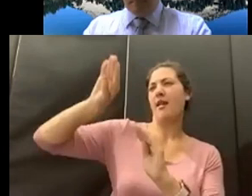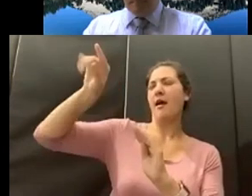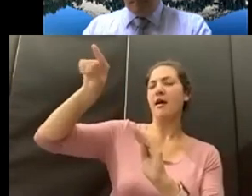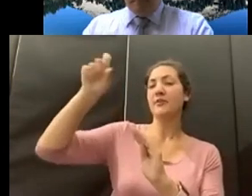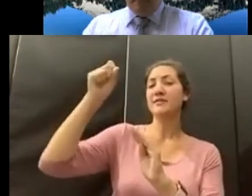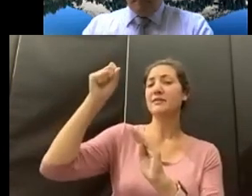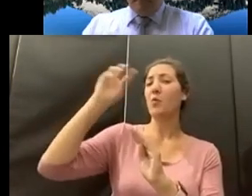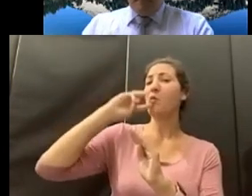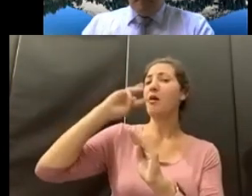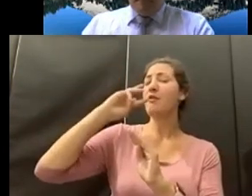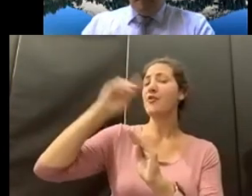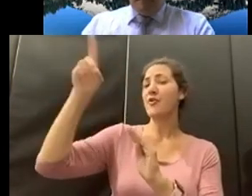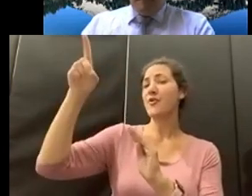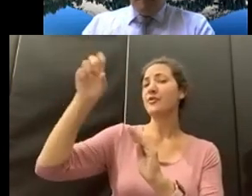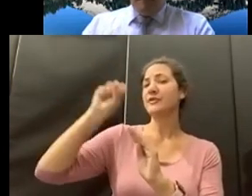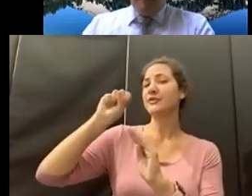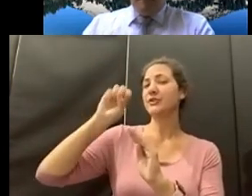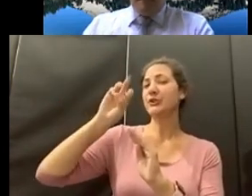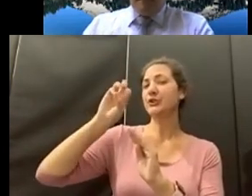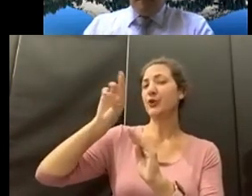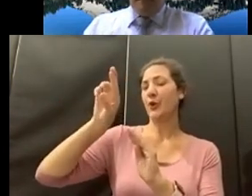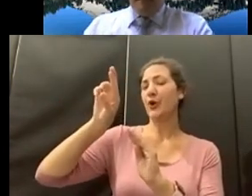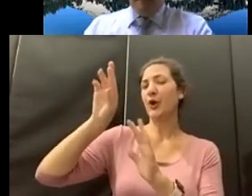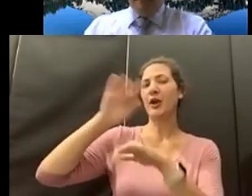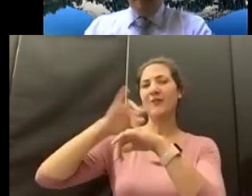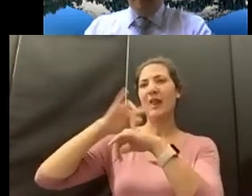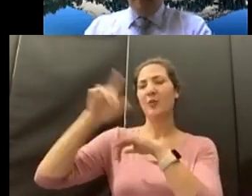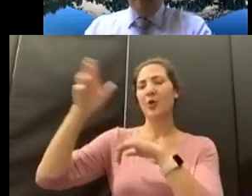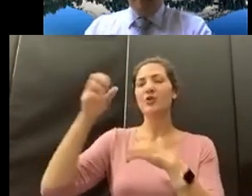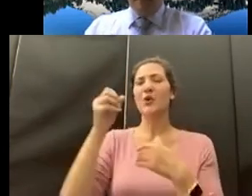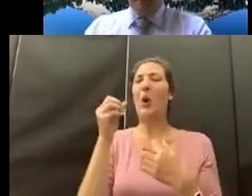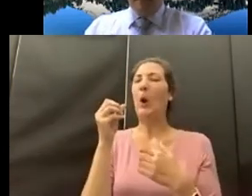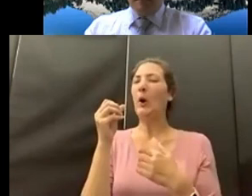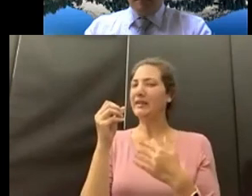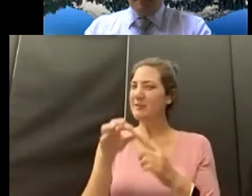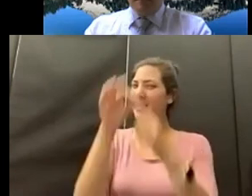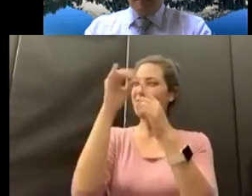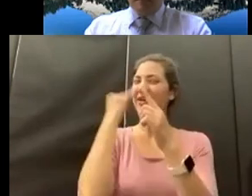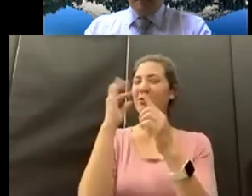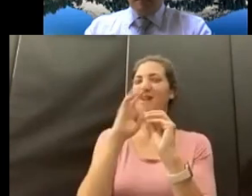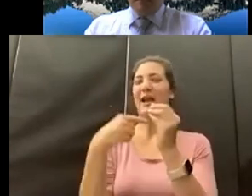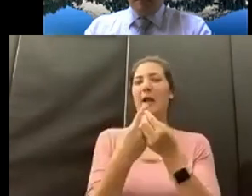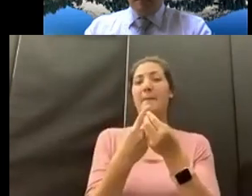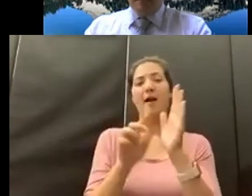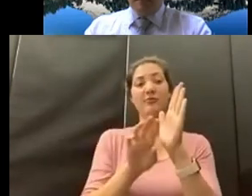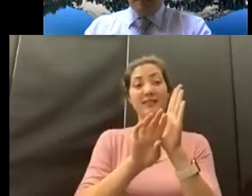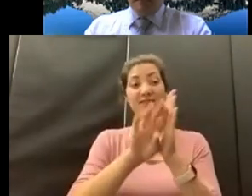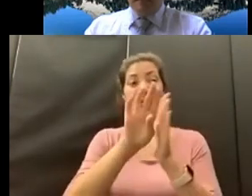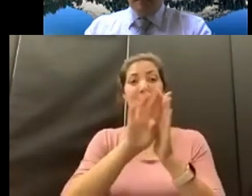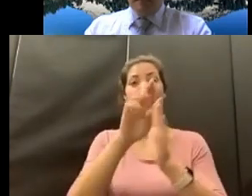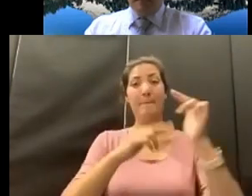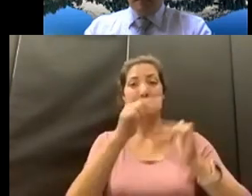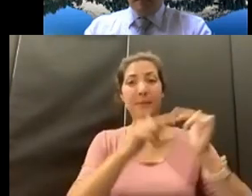was saying. And especially if we're talking about developing affordable housing in the area where we lost the